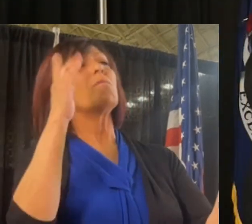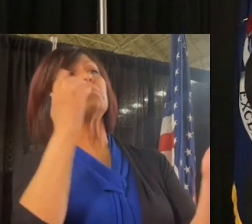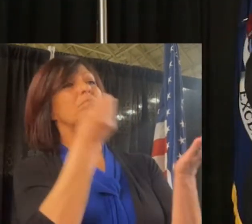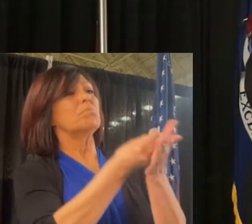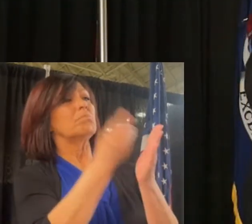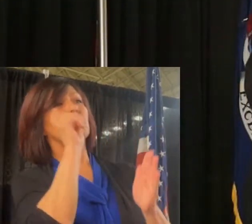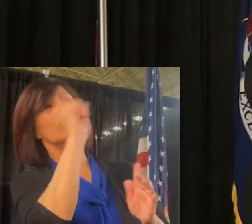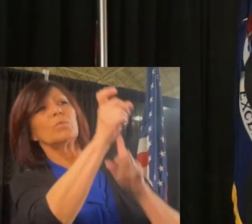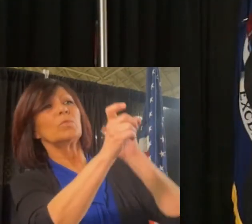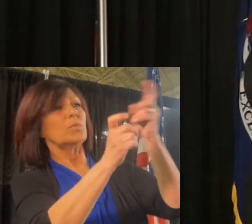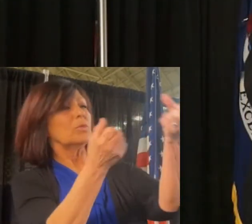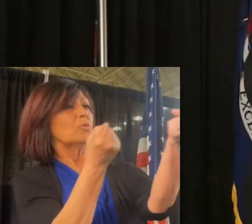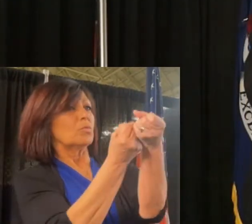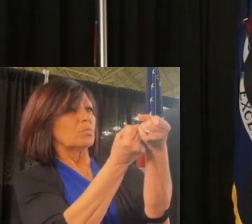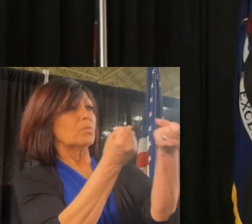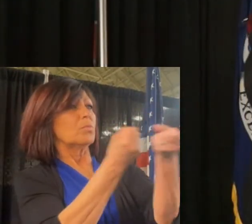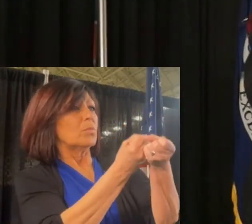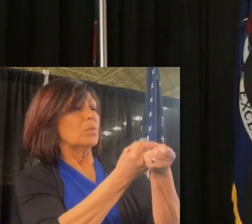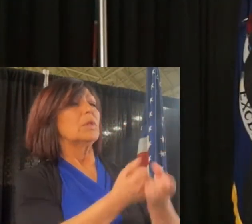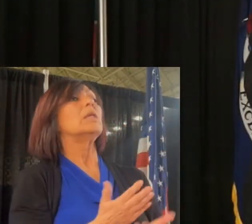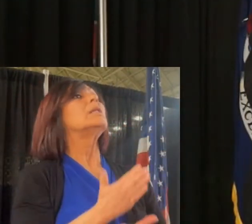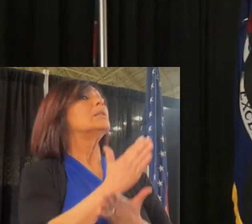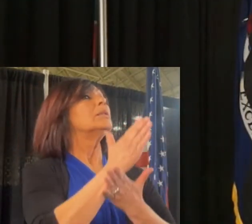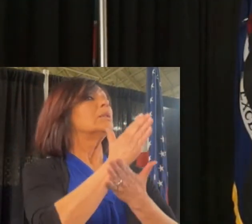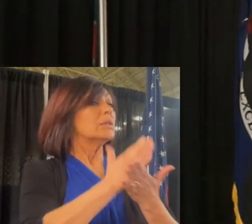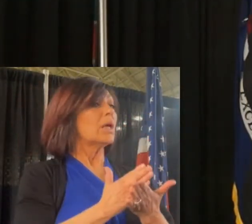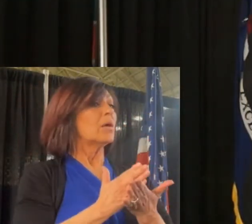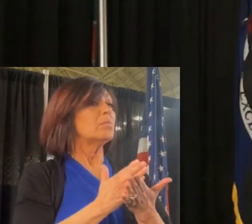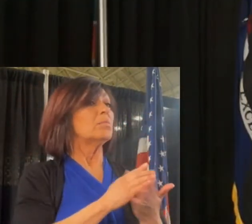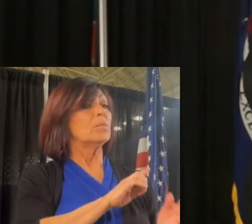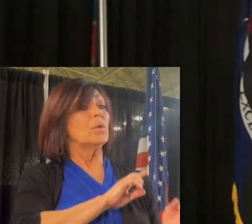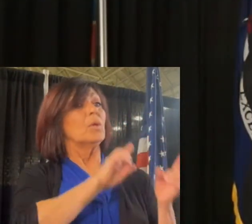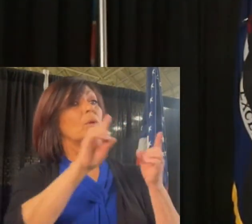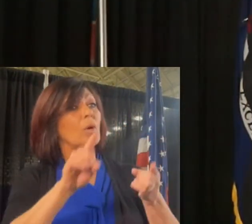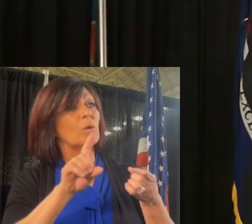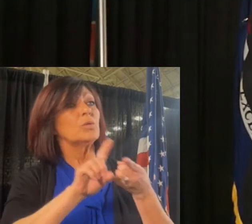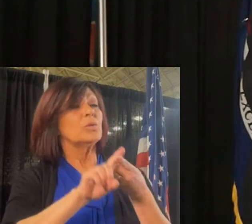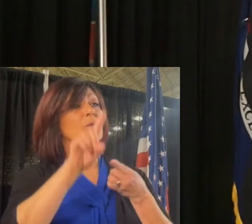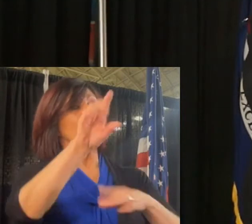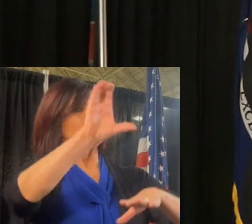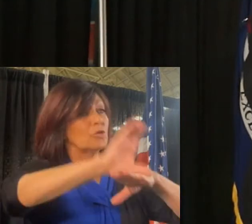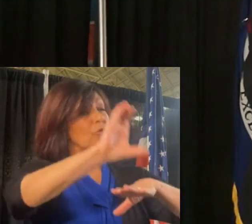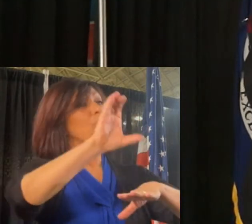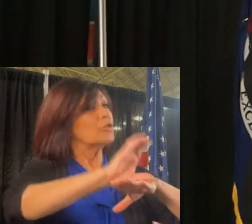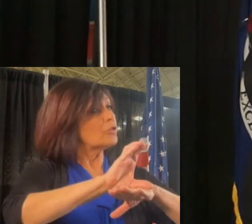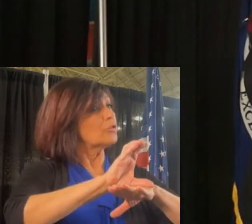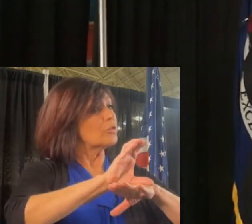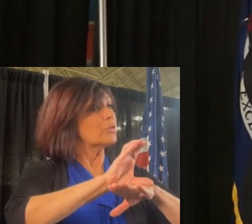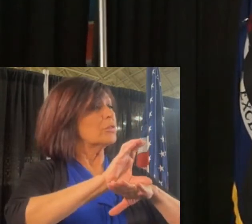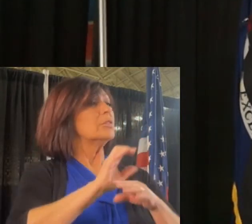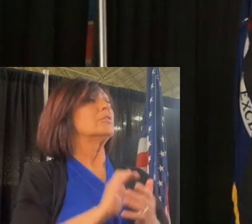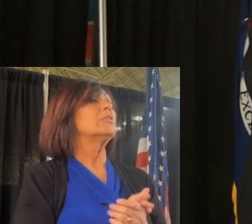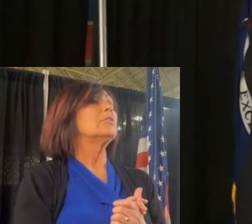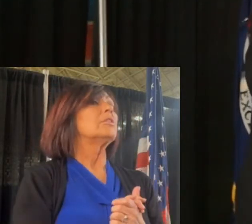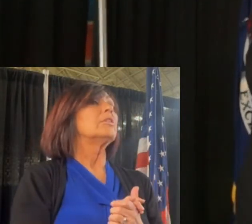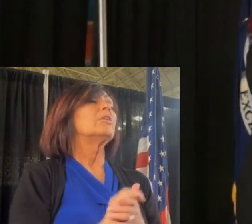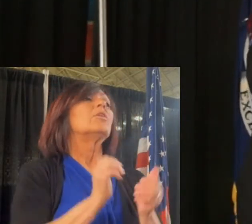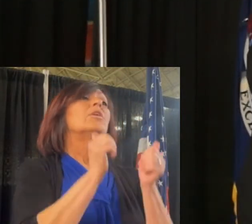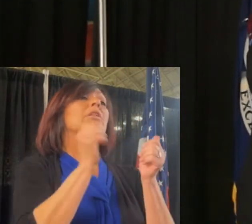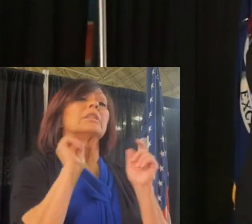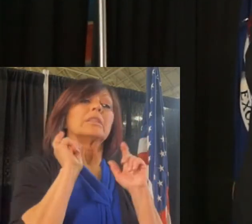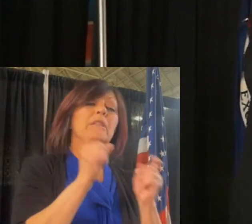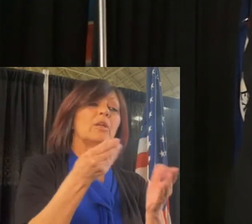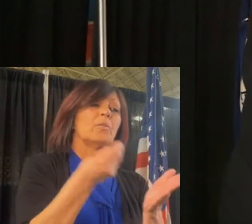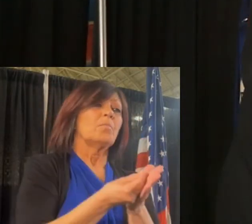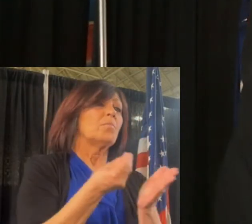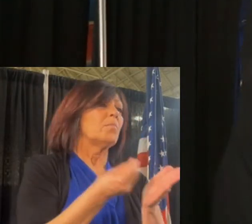donations and support. Some are even coming to visit our Ukrainian churches and giving money without